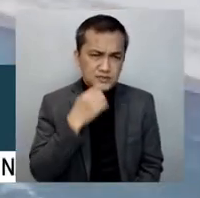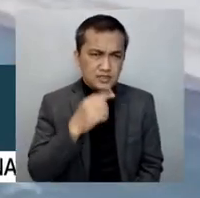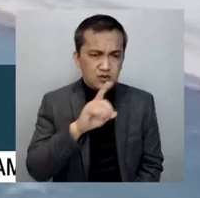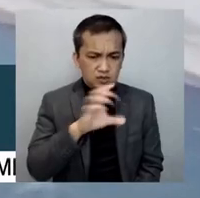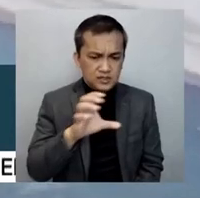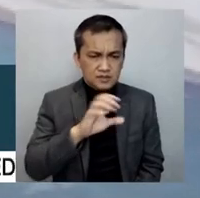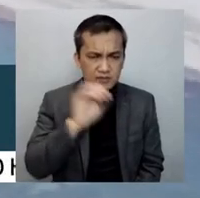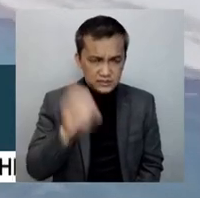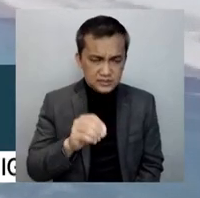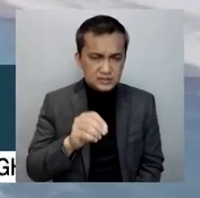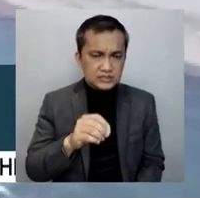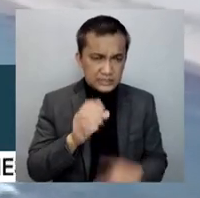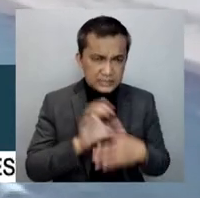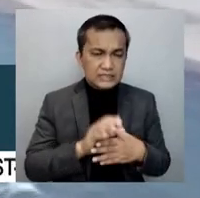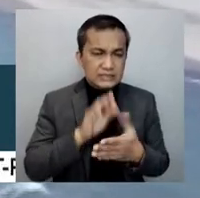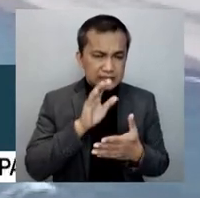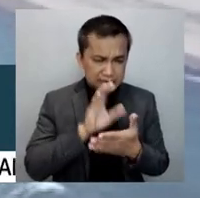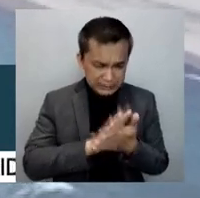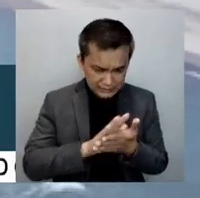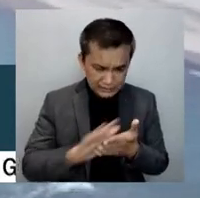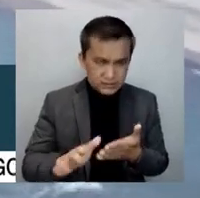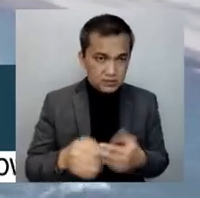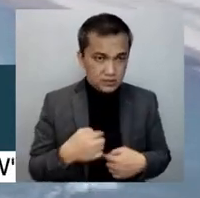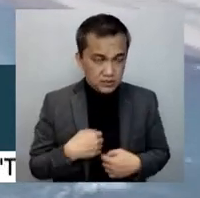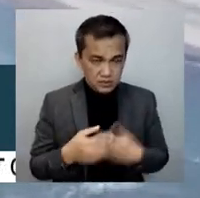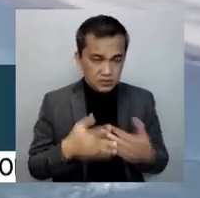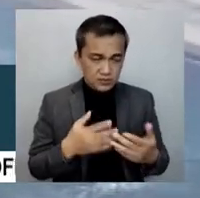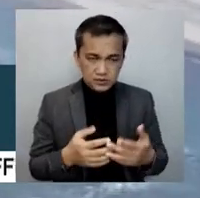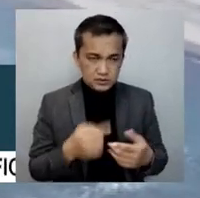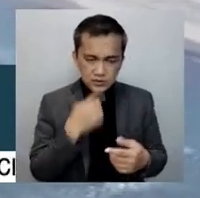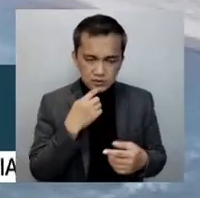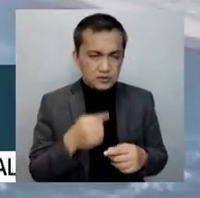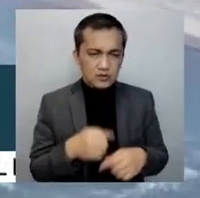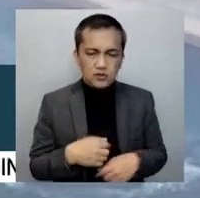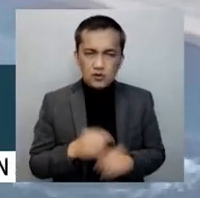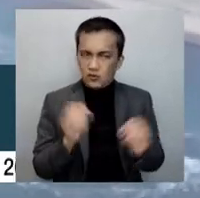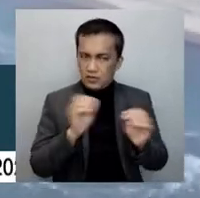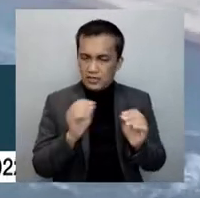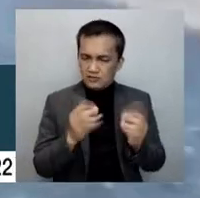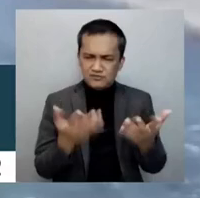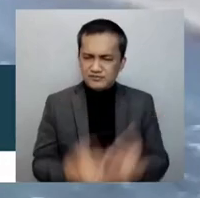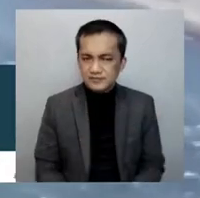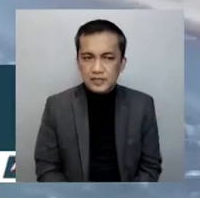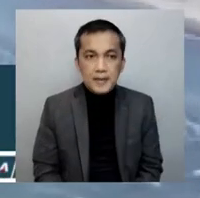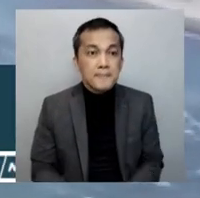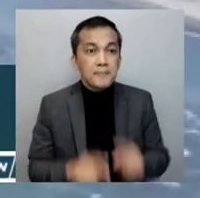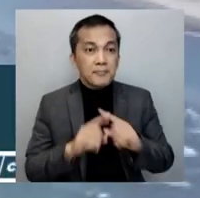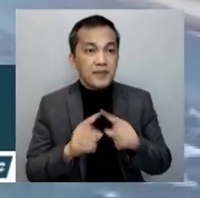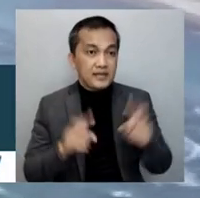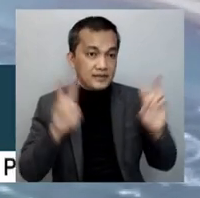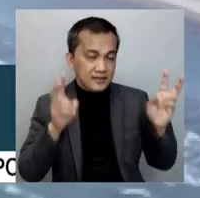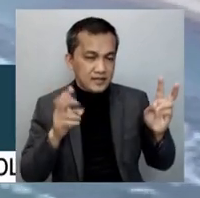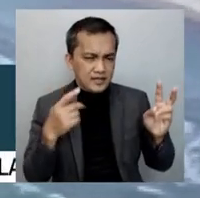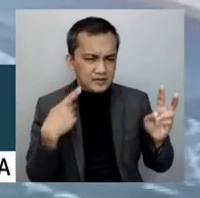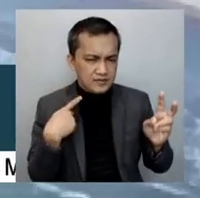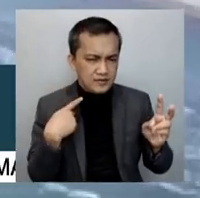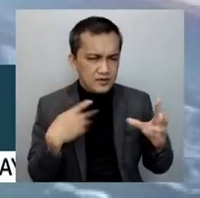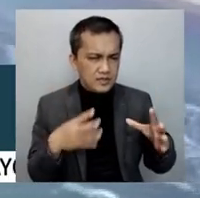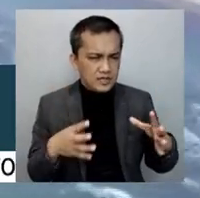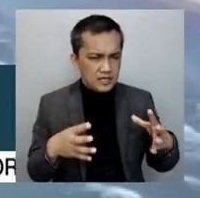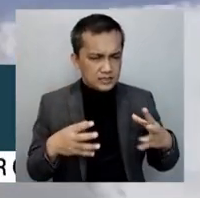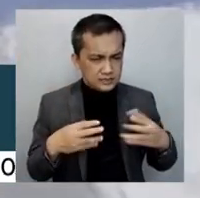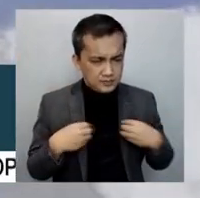clean, ma'am. Even I myself, I'm saying there is no such thing. But there is what you call acceptably